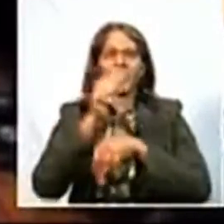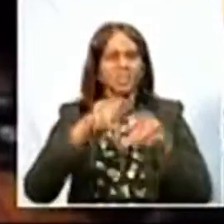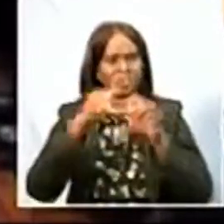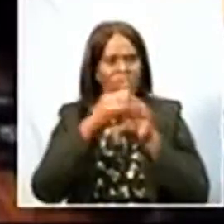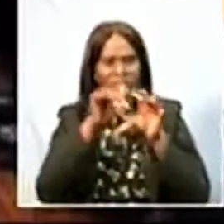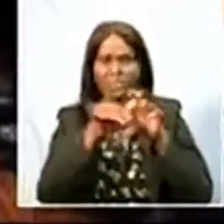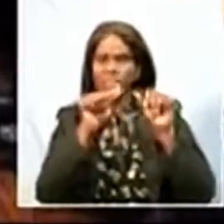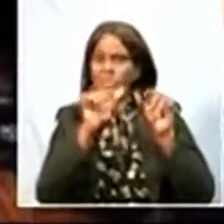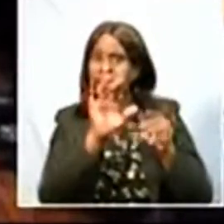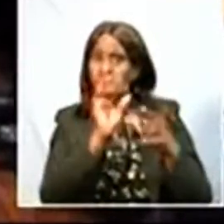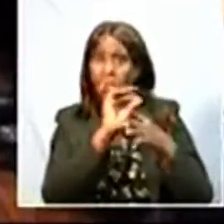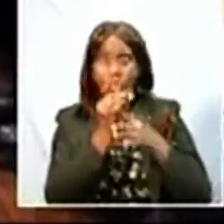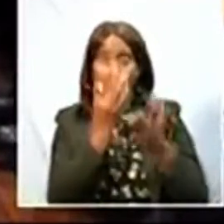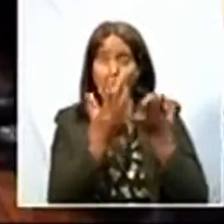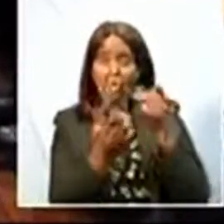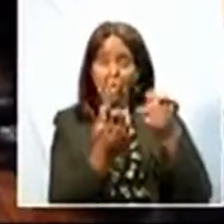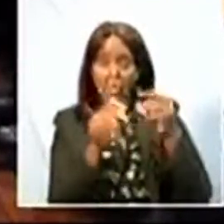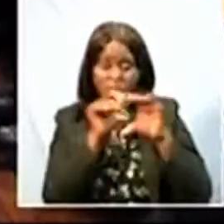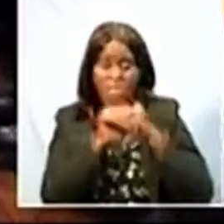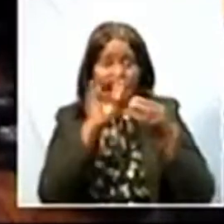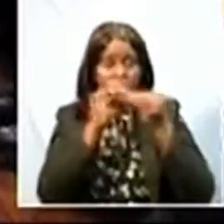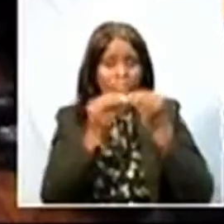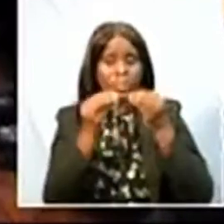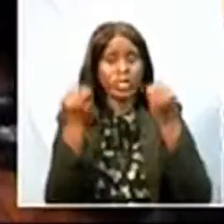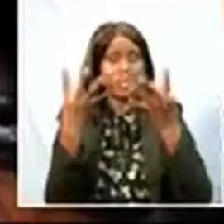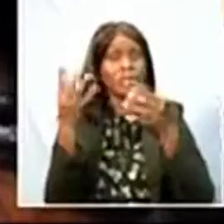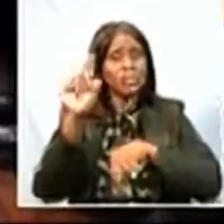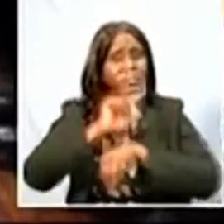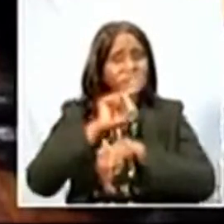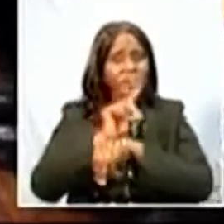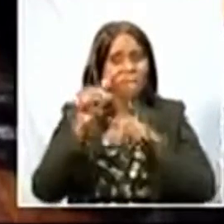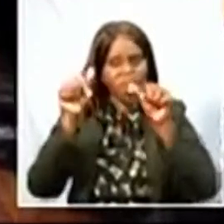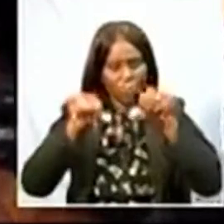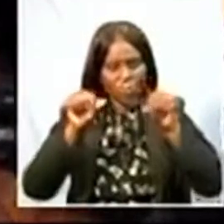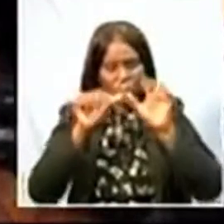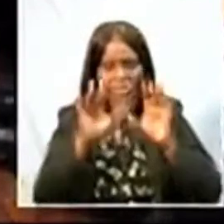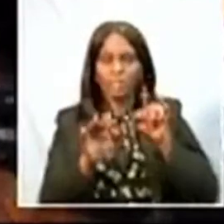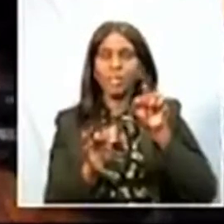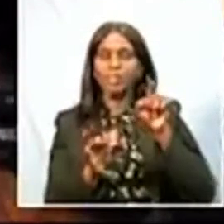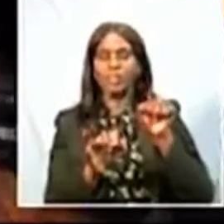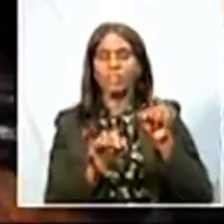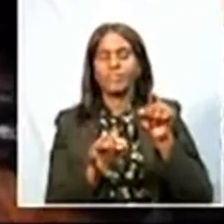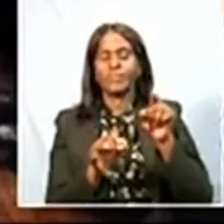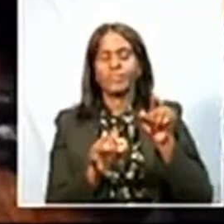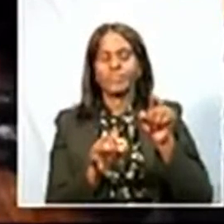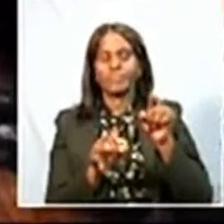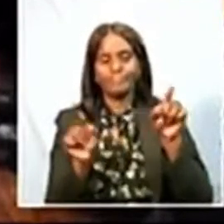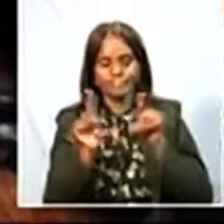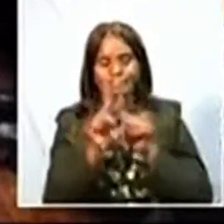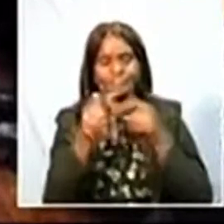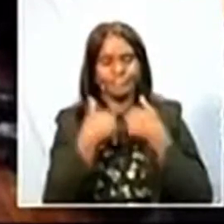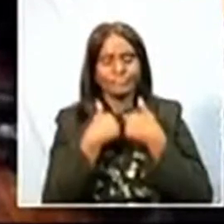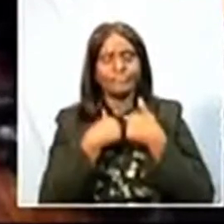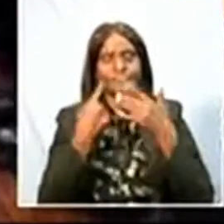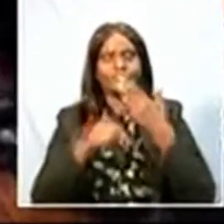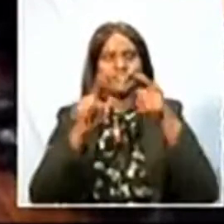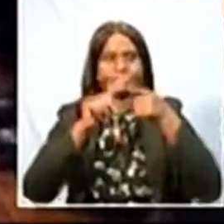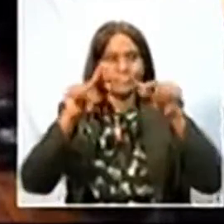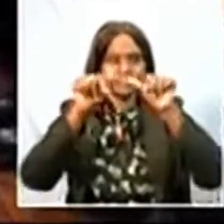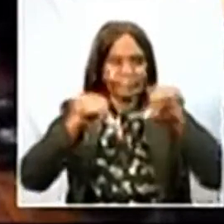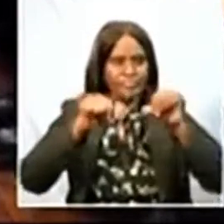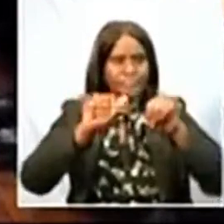the auditors? Or on average, how many days do auditors take to audit your